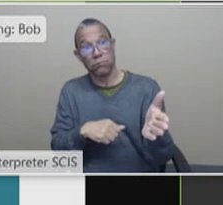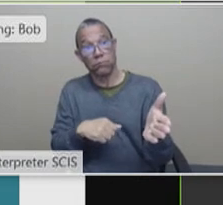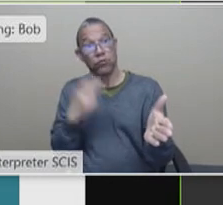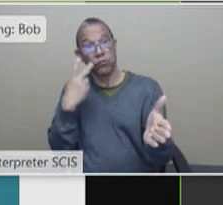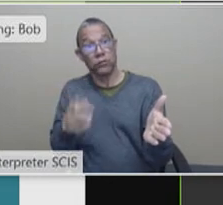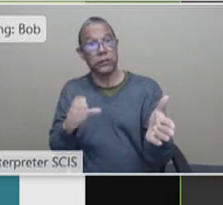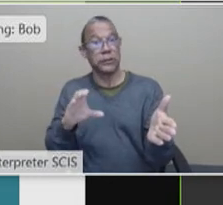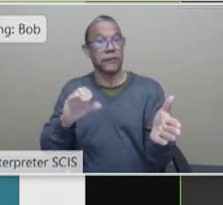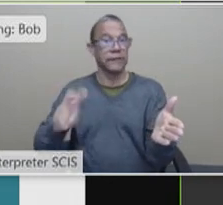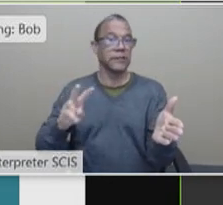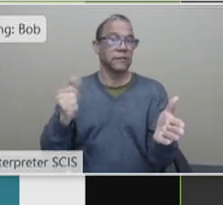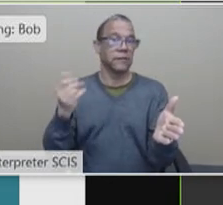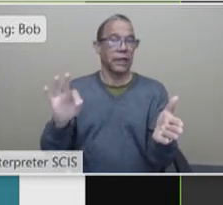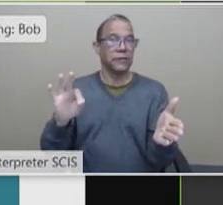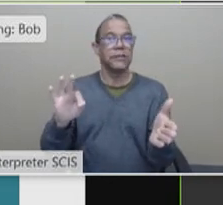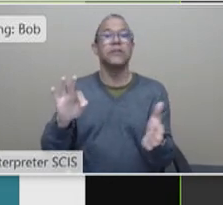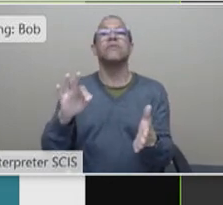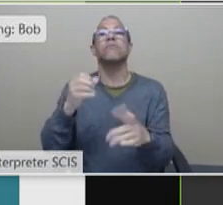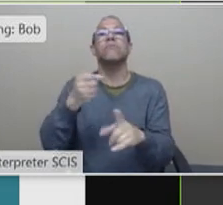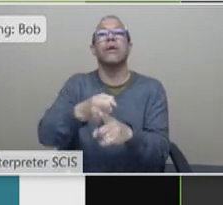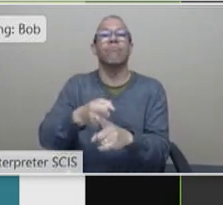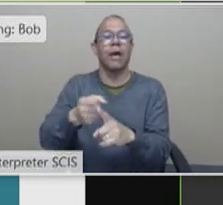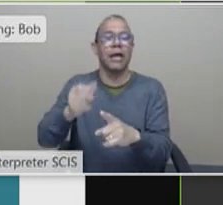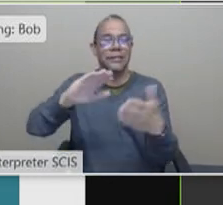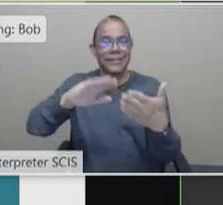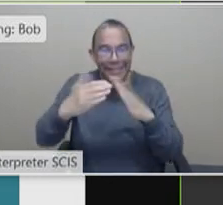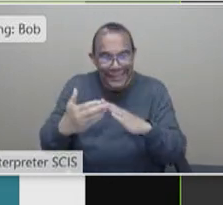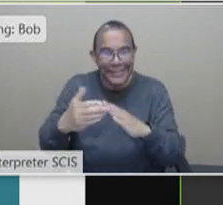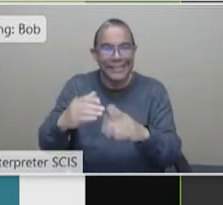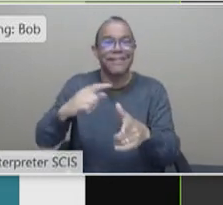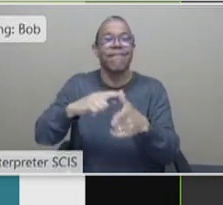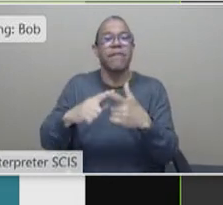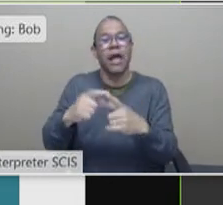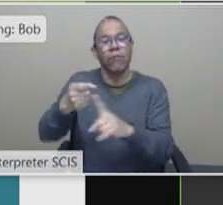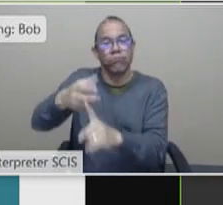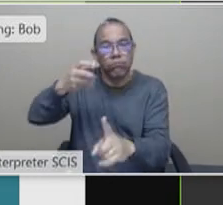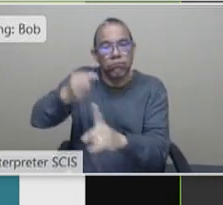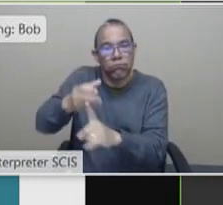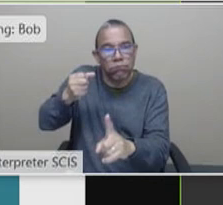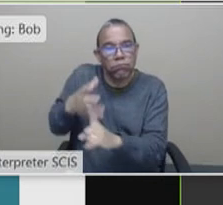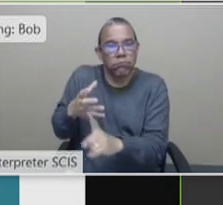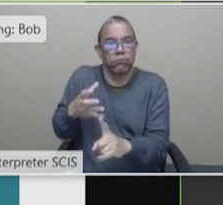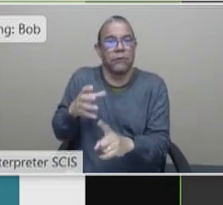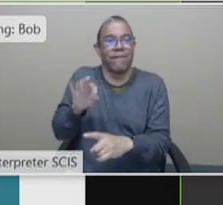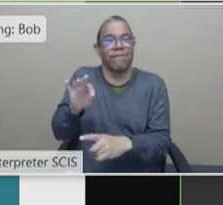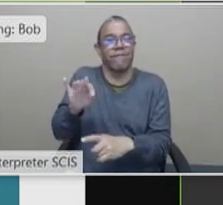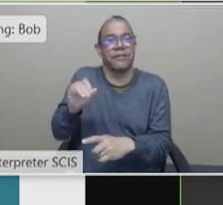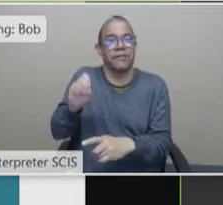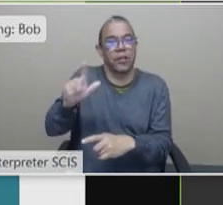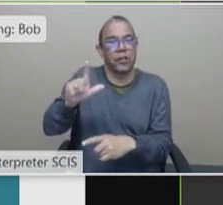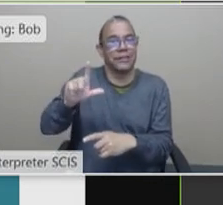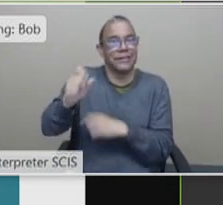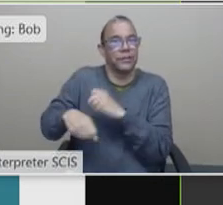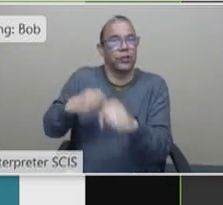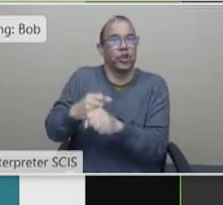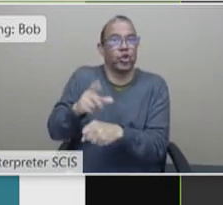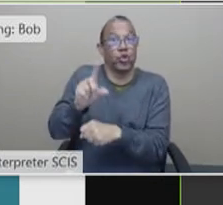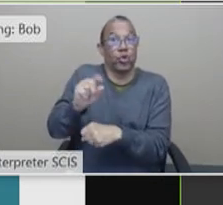means for the city. And then we'll talk in detail, a little bit more detail about what that means for us in fiscal 2020 and